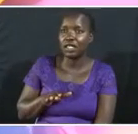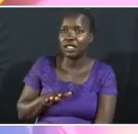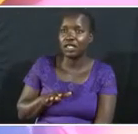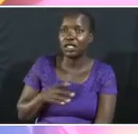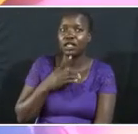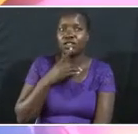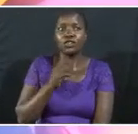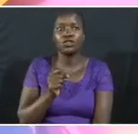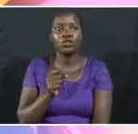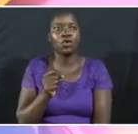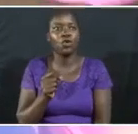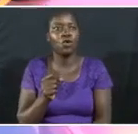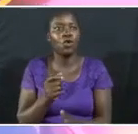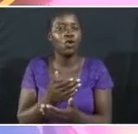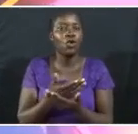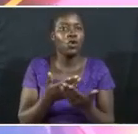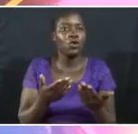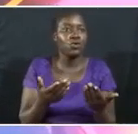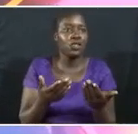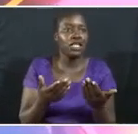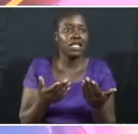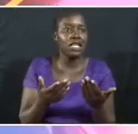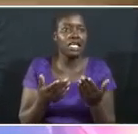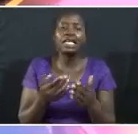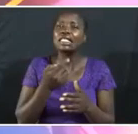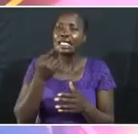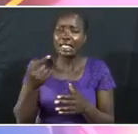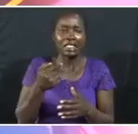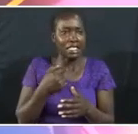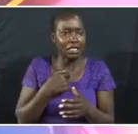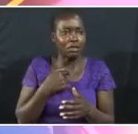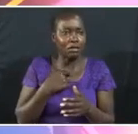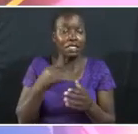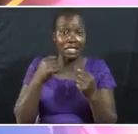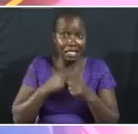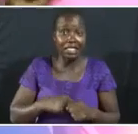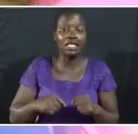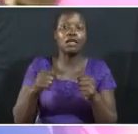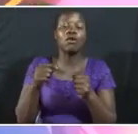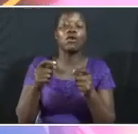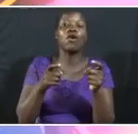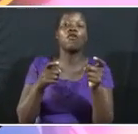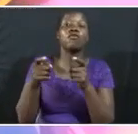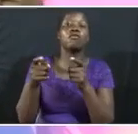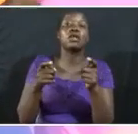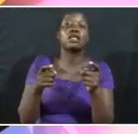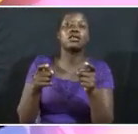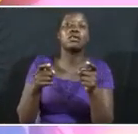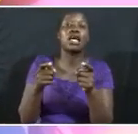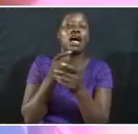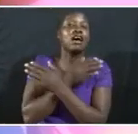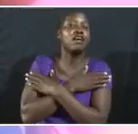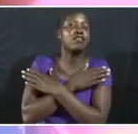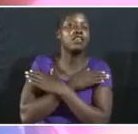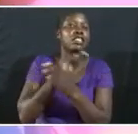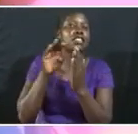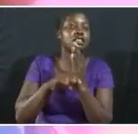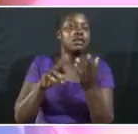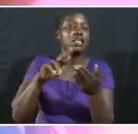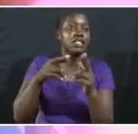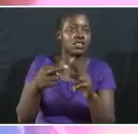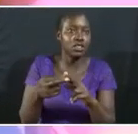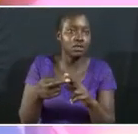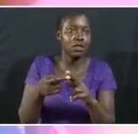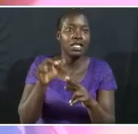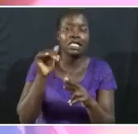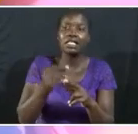So there is no university student that can convince me is capable of running a friendship, a relationship